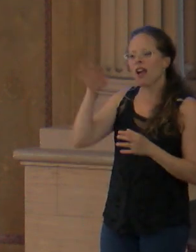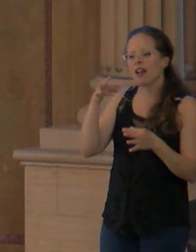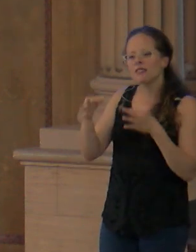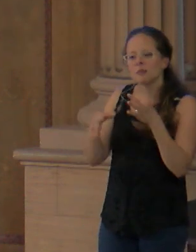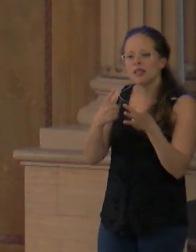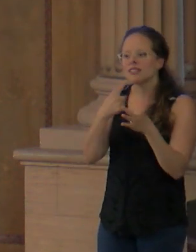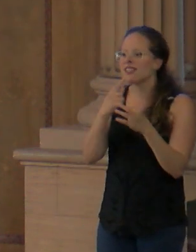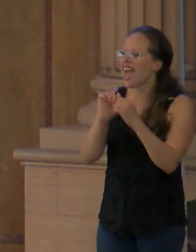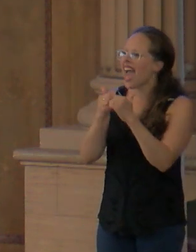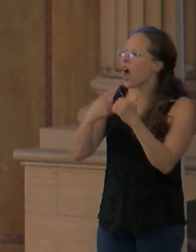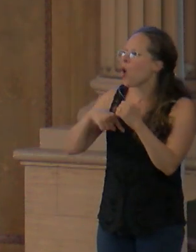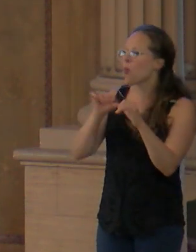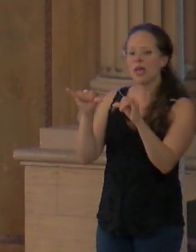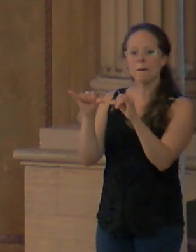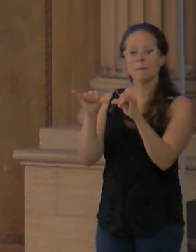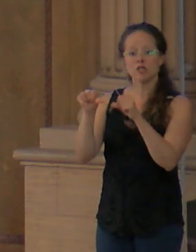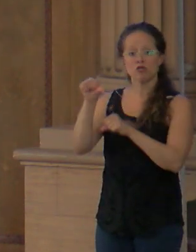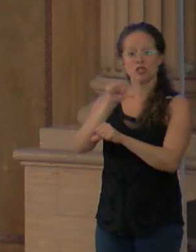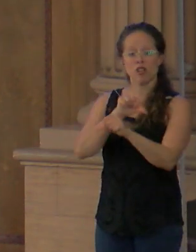how we measure other people.